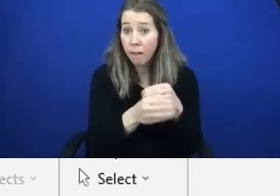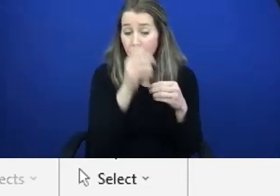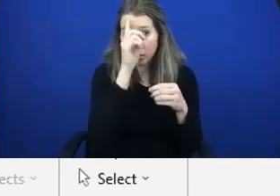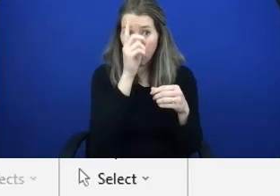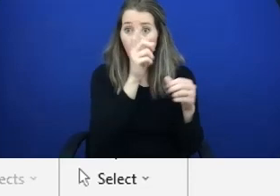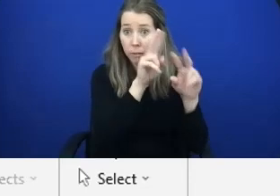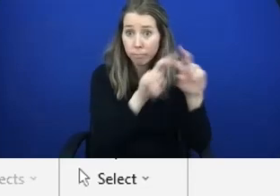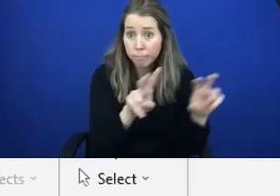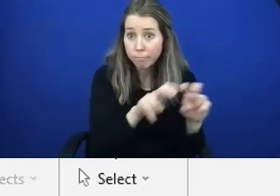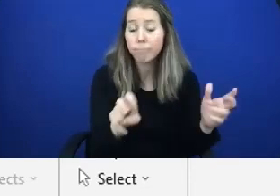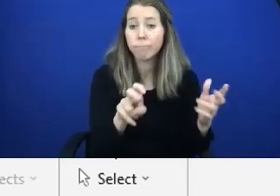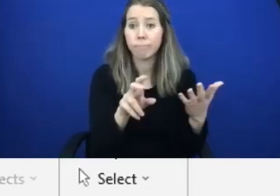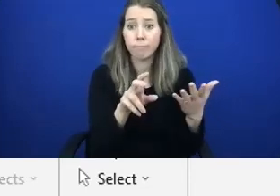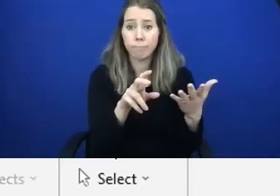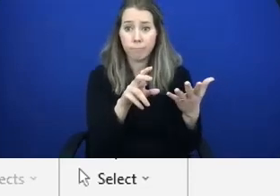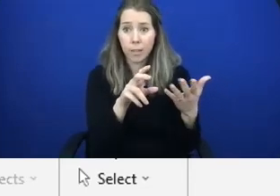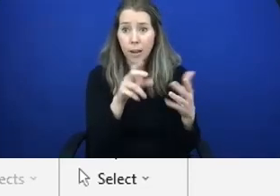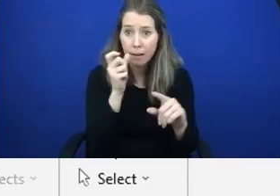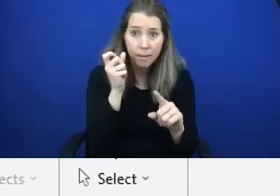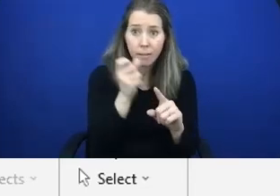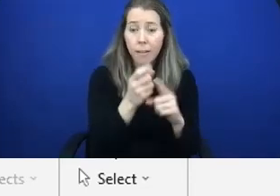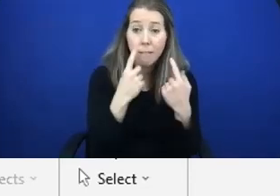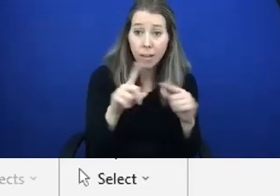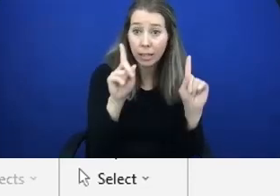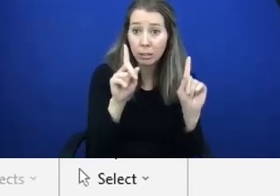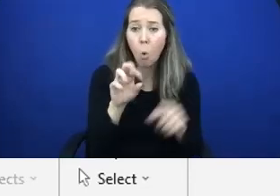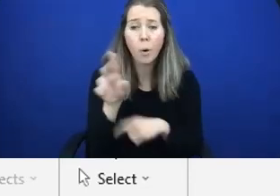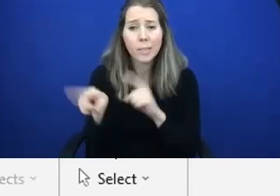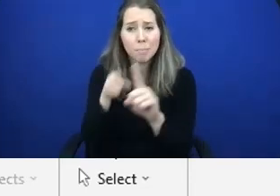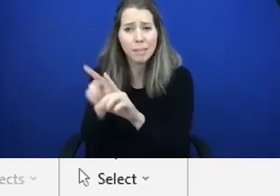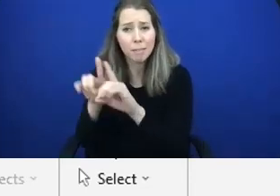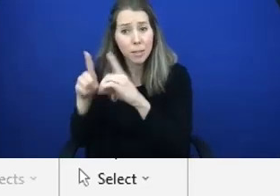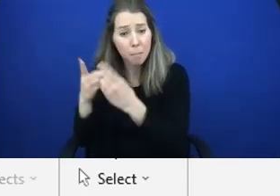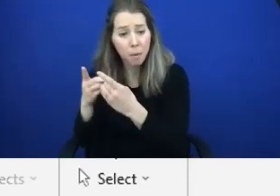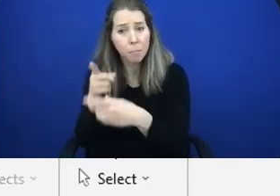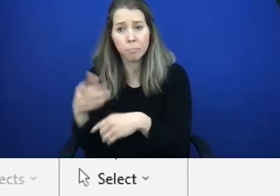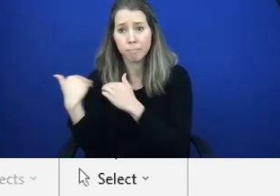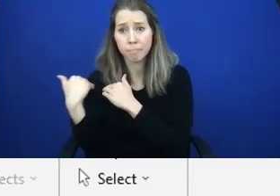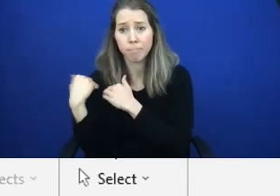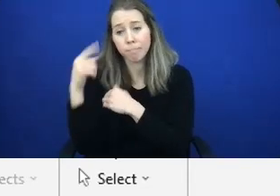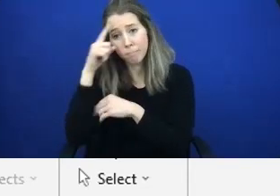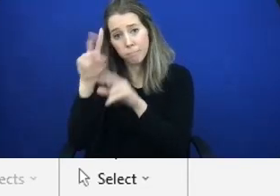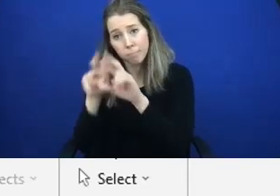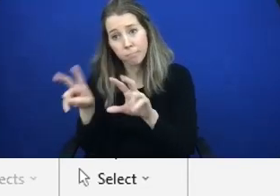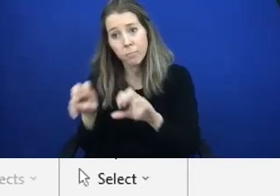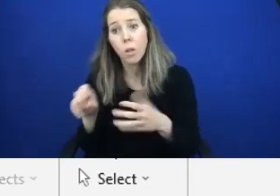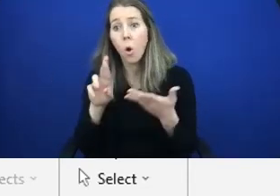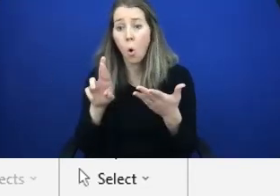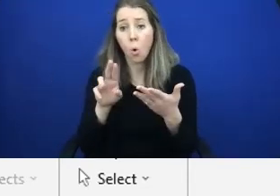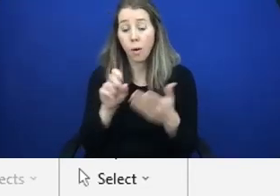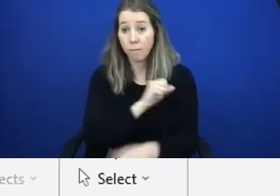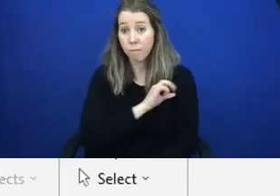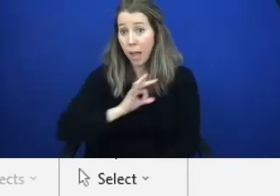and Institutional Effectiveness? Is it a particular department? Is it solely in the realm of